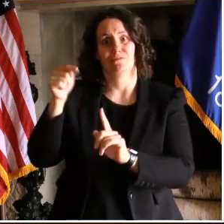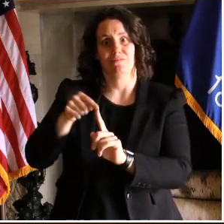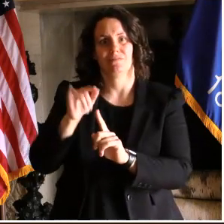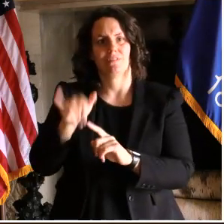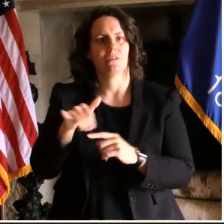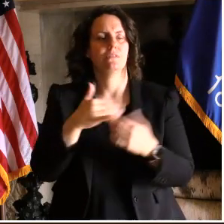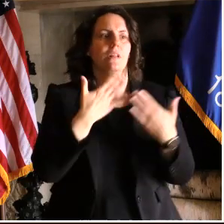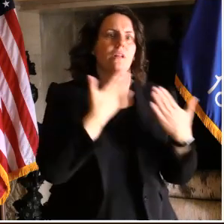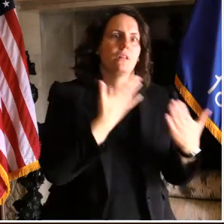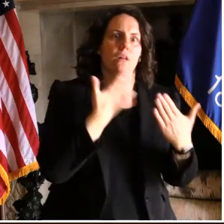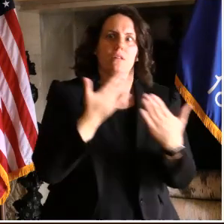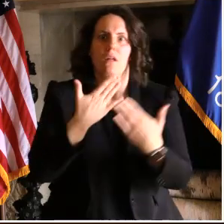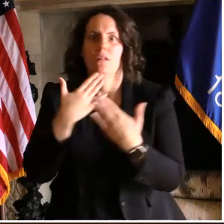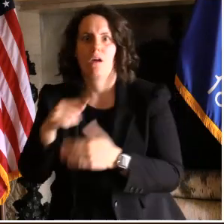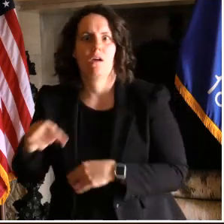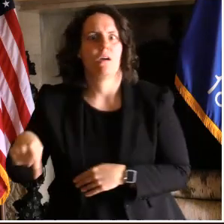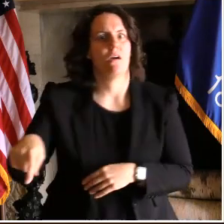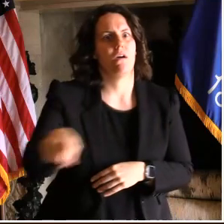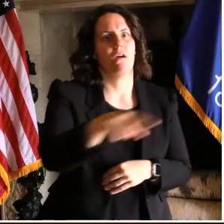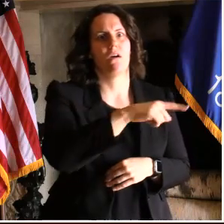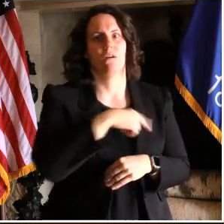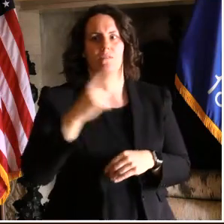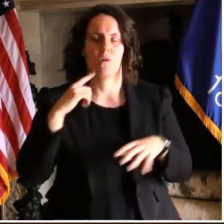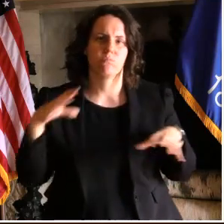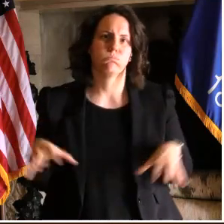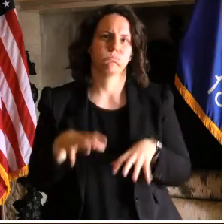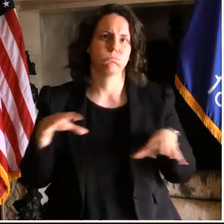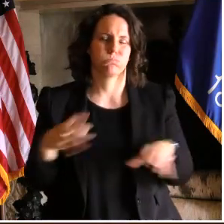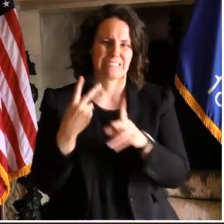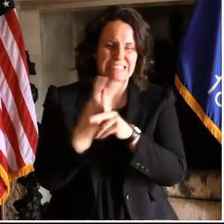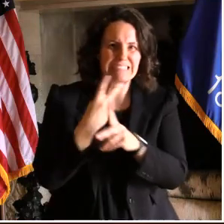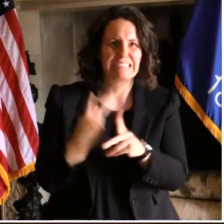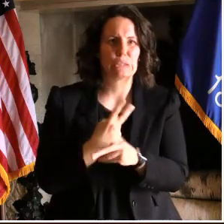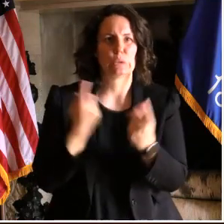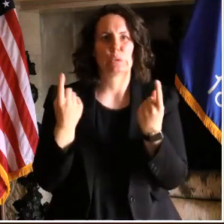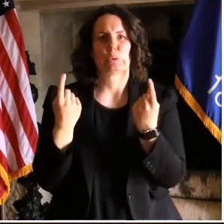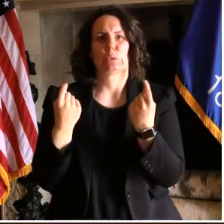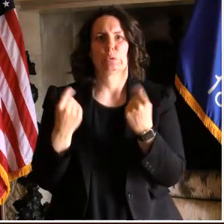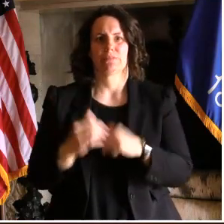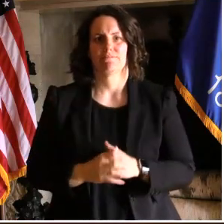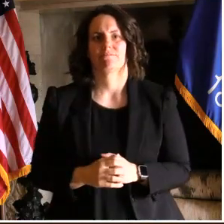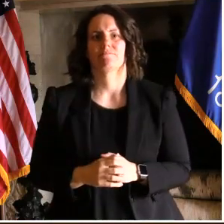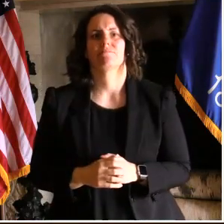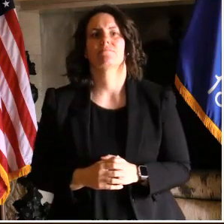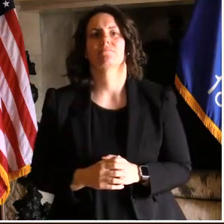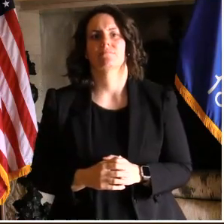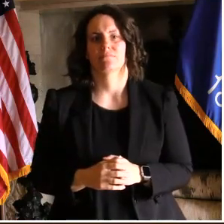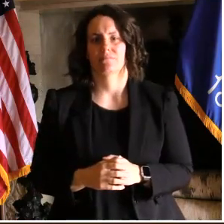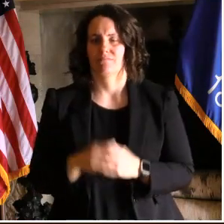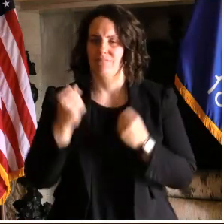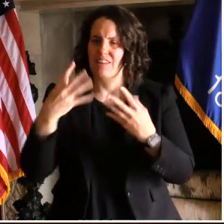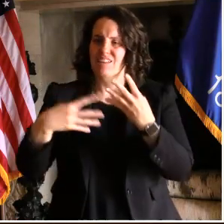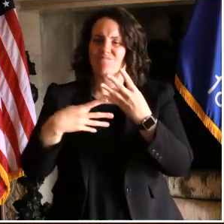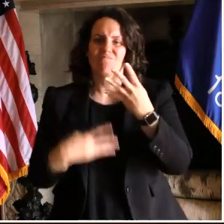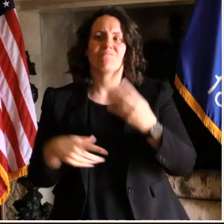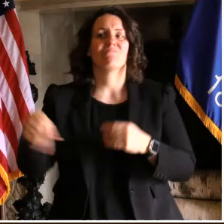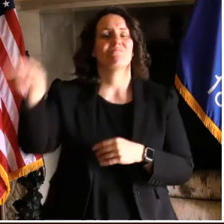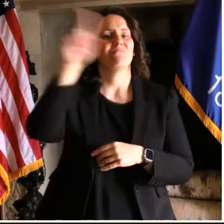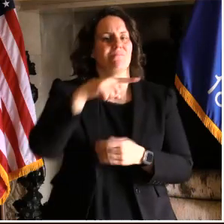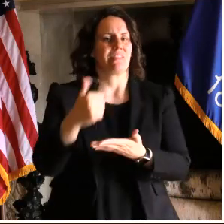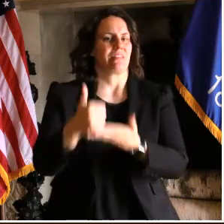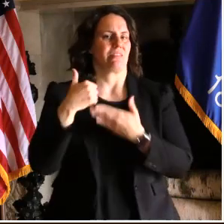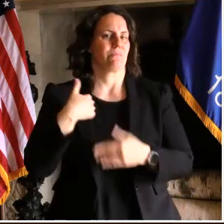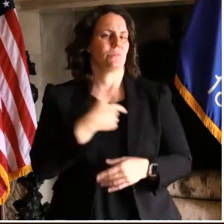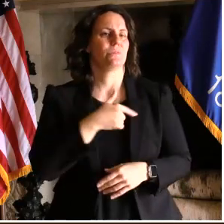way, and thanks to all of them, but there's many others across the state. In addition to the assistance from our private